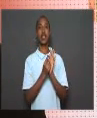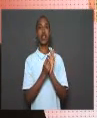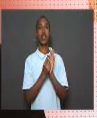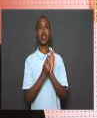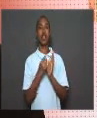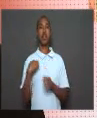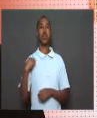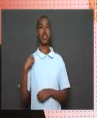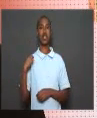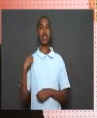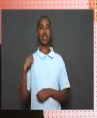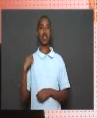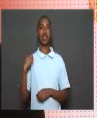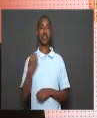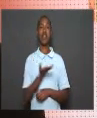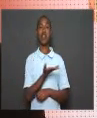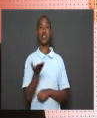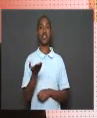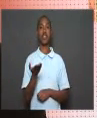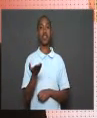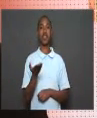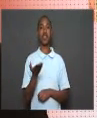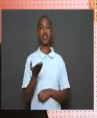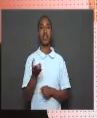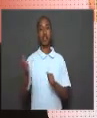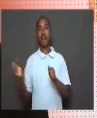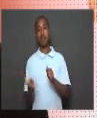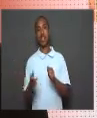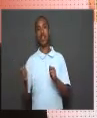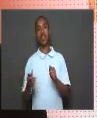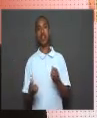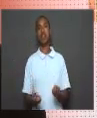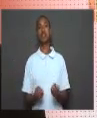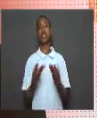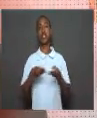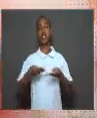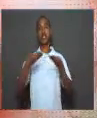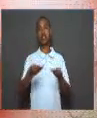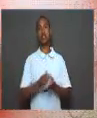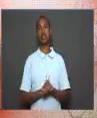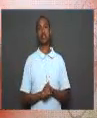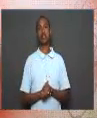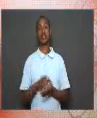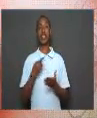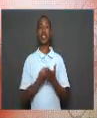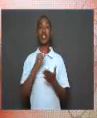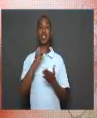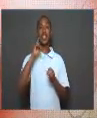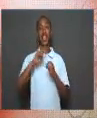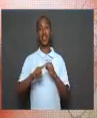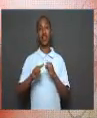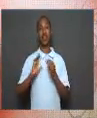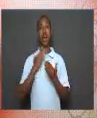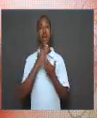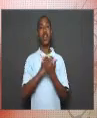as clothing, furniture, and farming accessories. And this brings us to